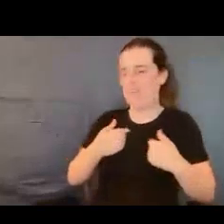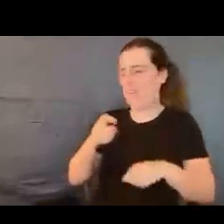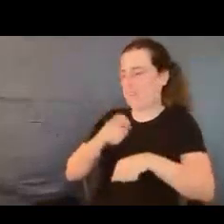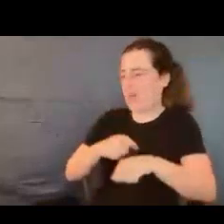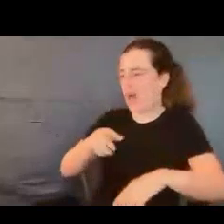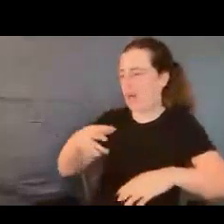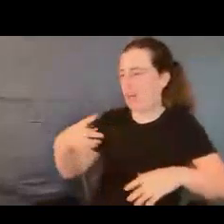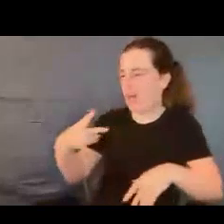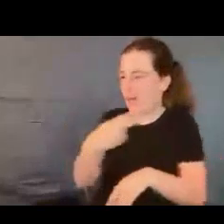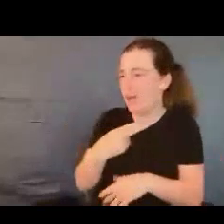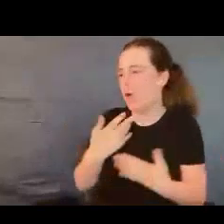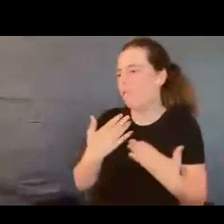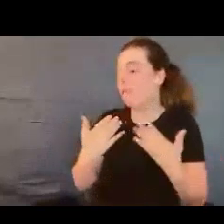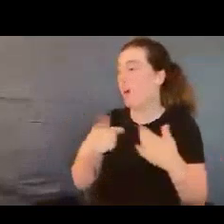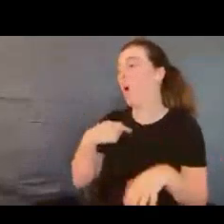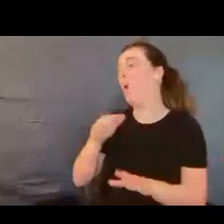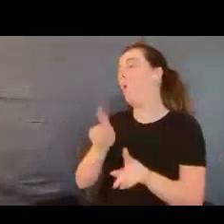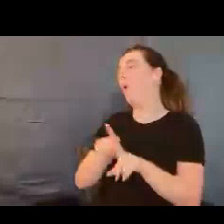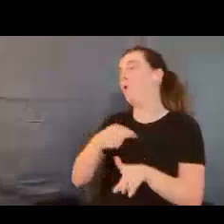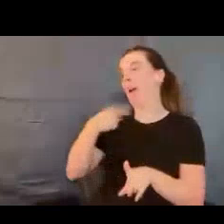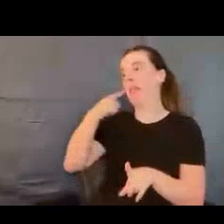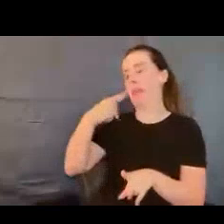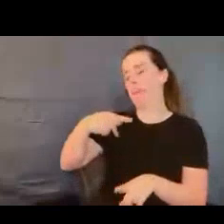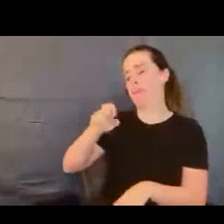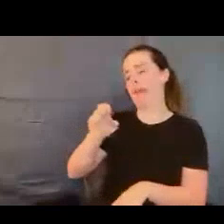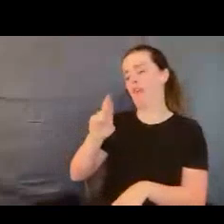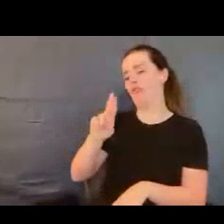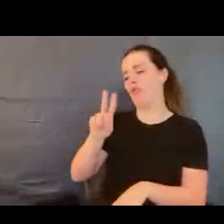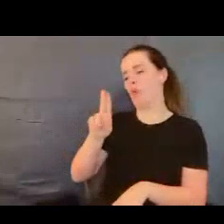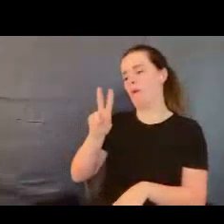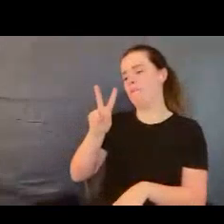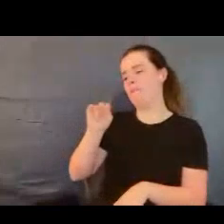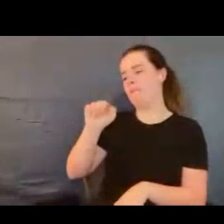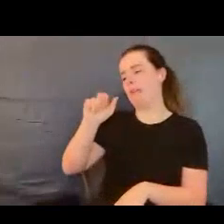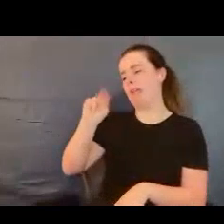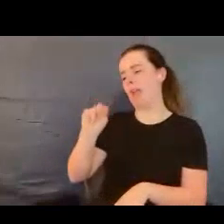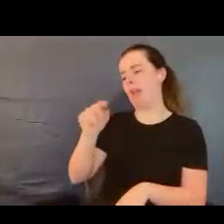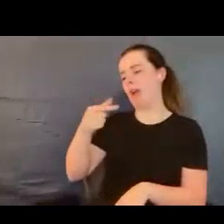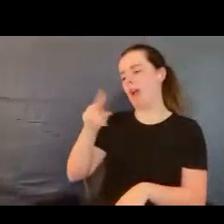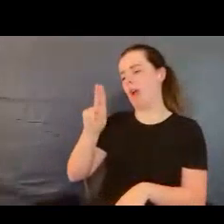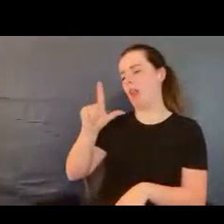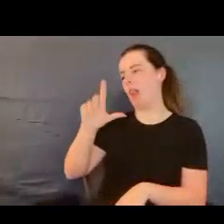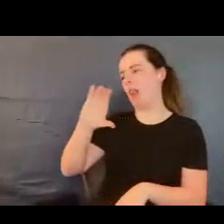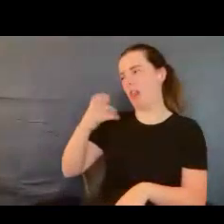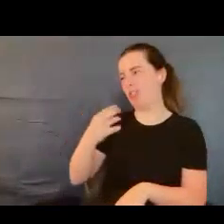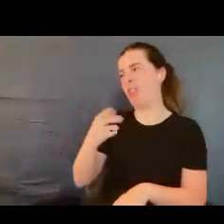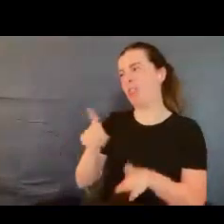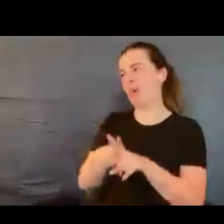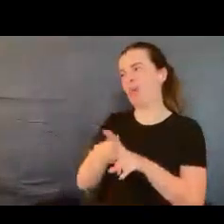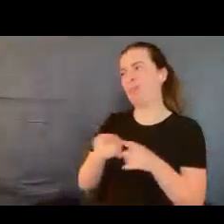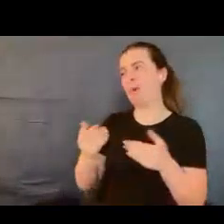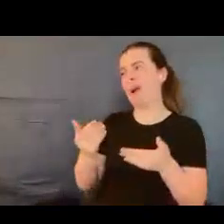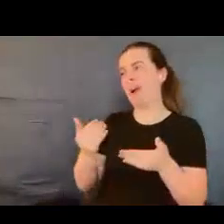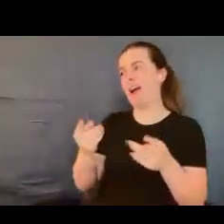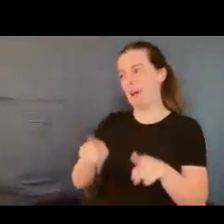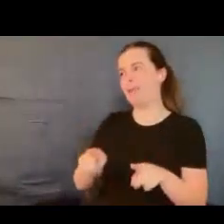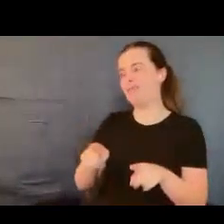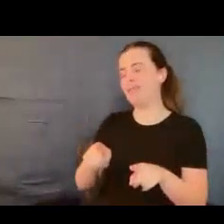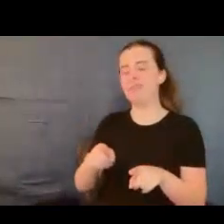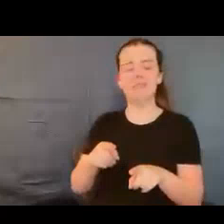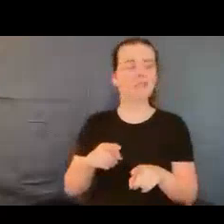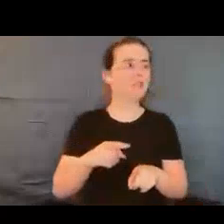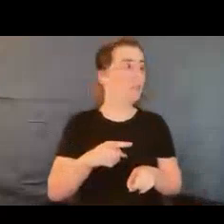I think Peruvian Gulch can be another point where people get burnt. Yeah. Oh, interesting. Okay. Proving Gulch on